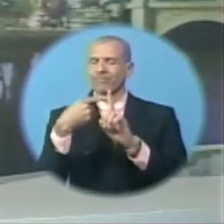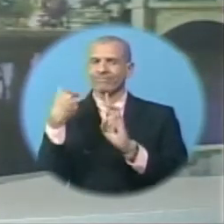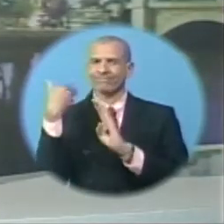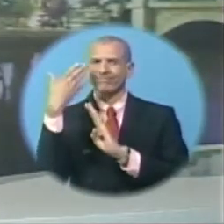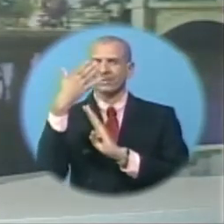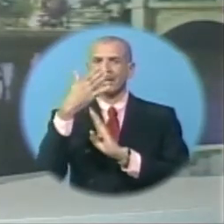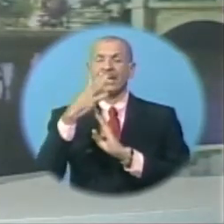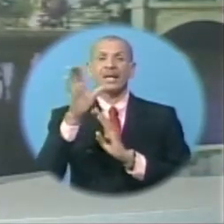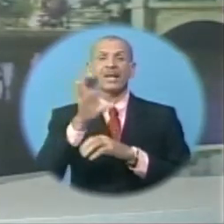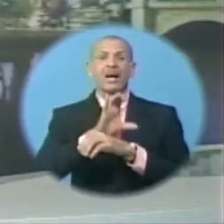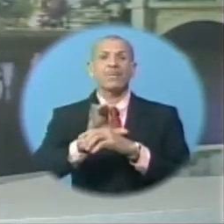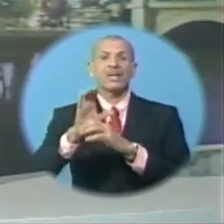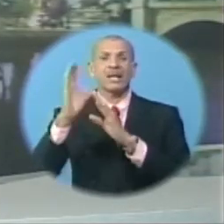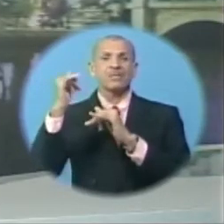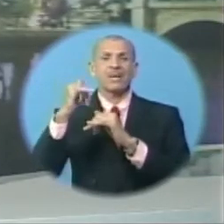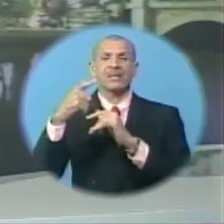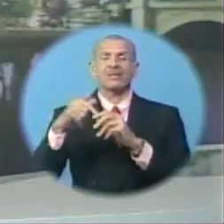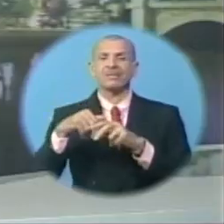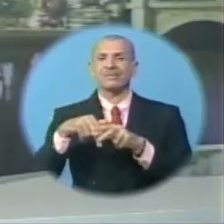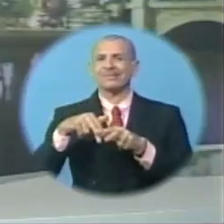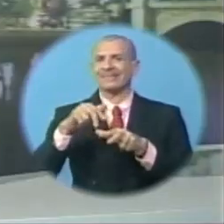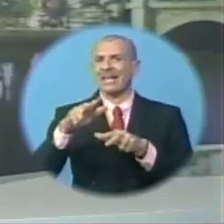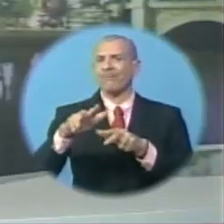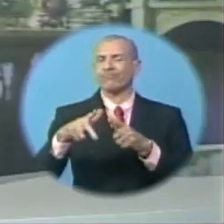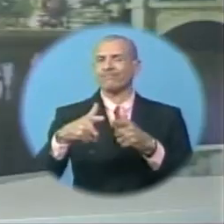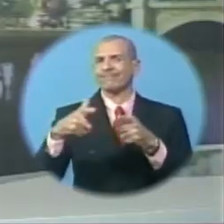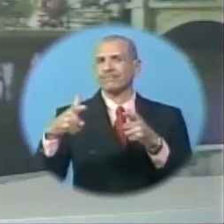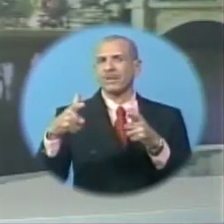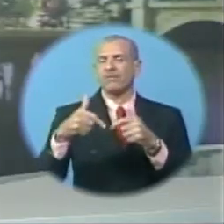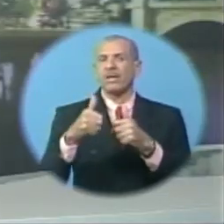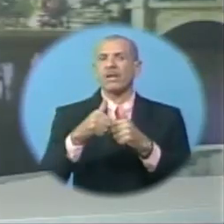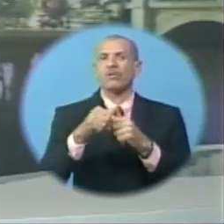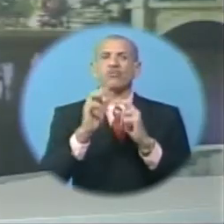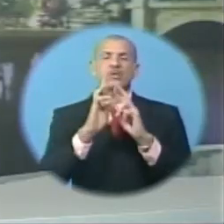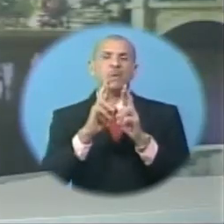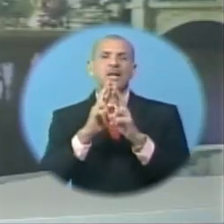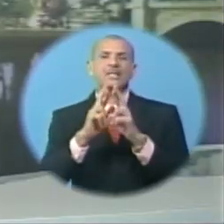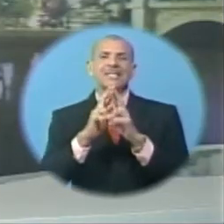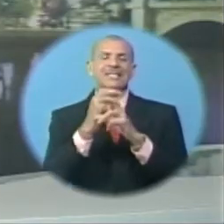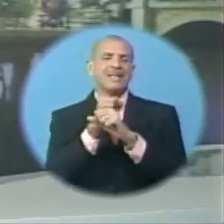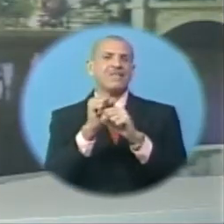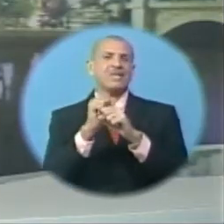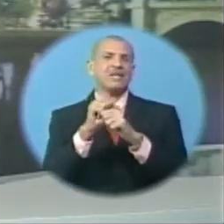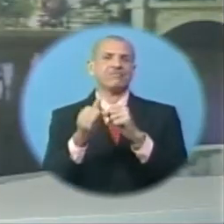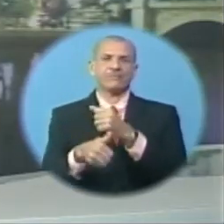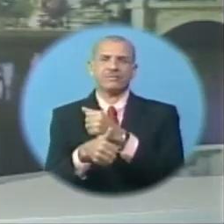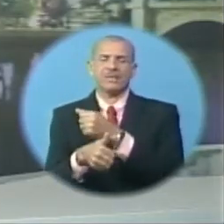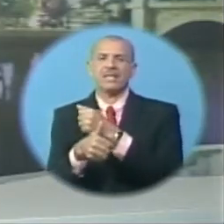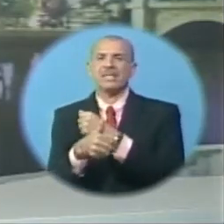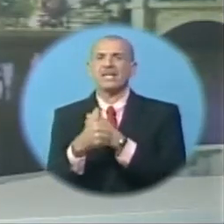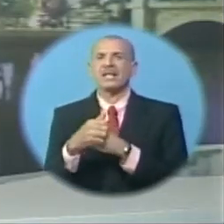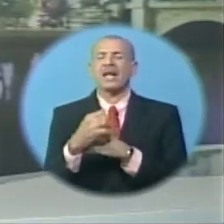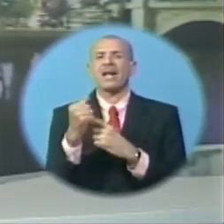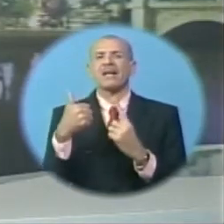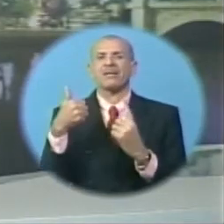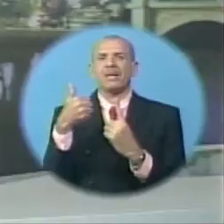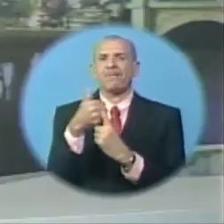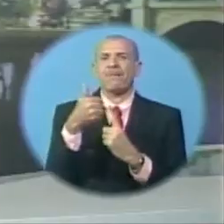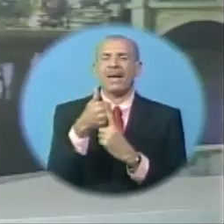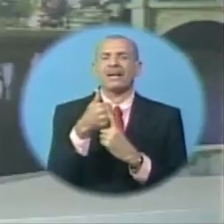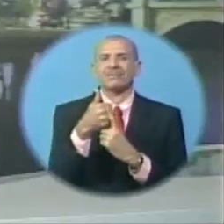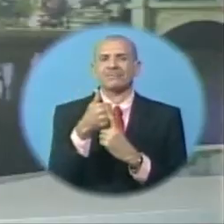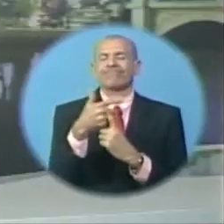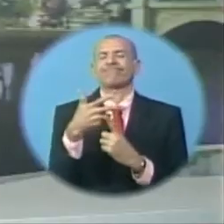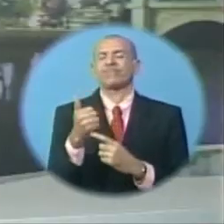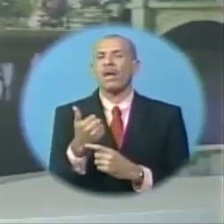is expected to take a huge step in responding to security threats, including terrorism and other sudden impact hazards.